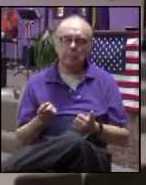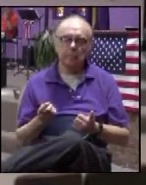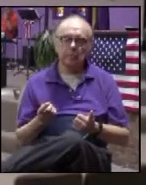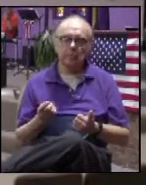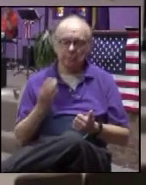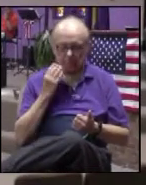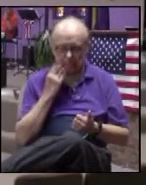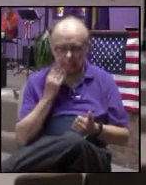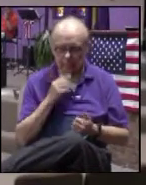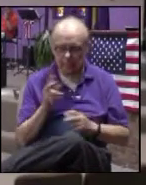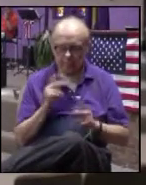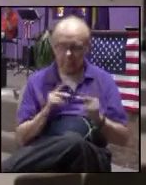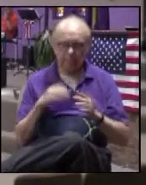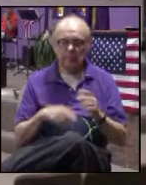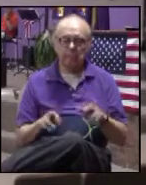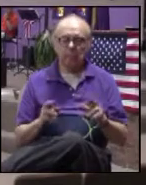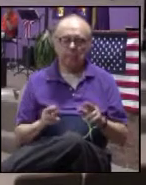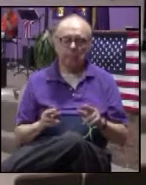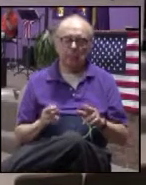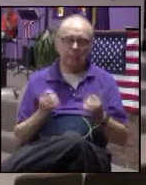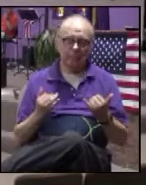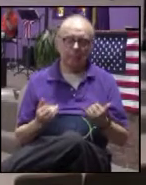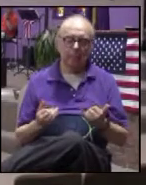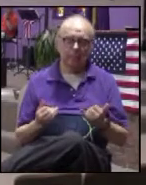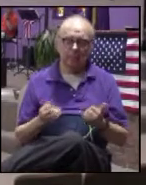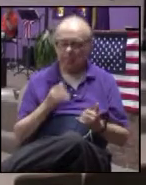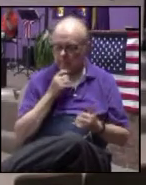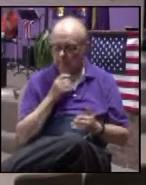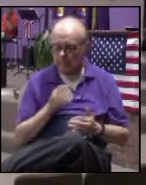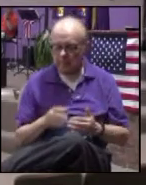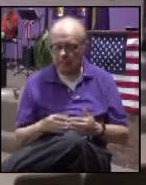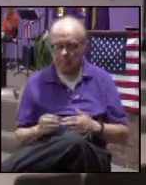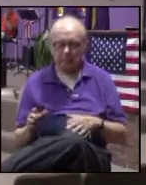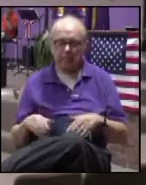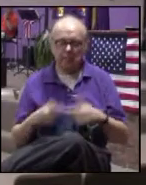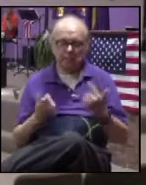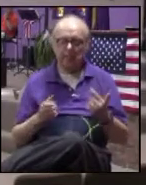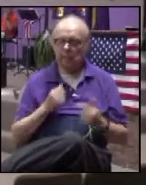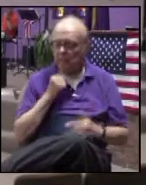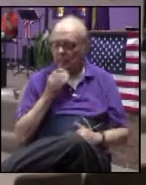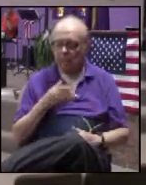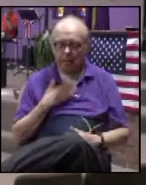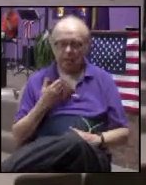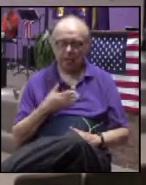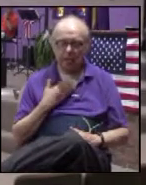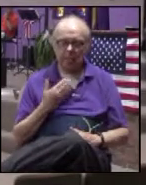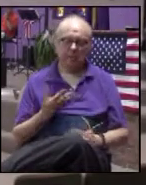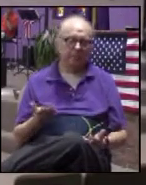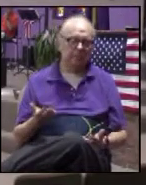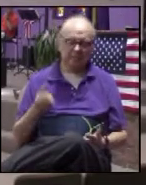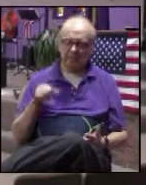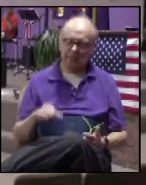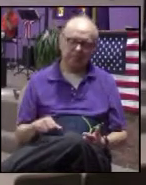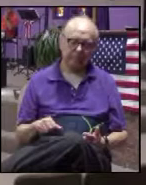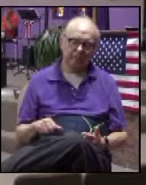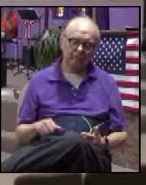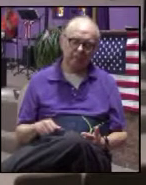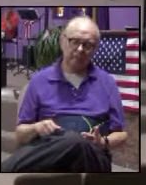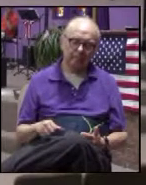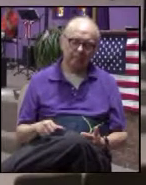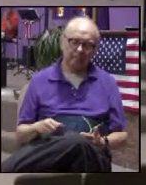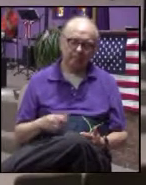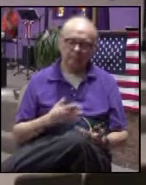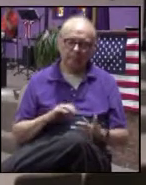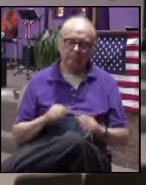I know that there are people in this room right now who are leading a life and they are unhappy, they are dissatisfied, they are